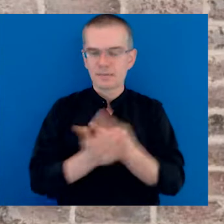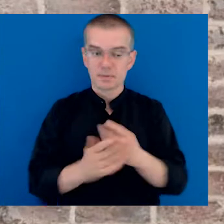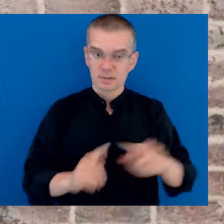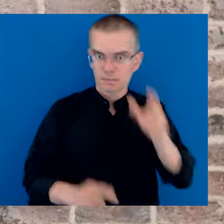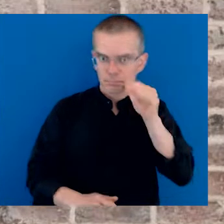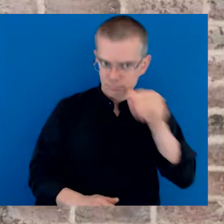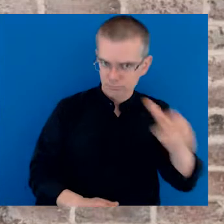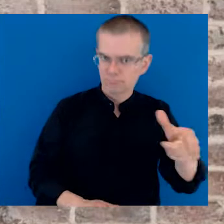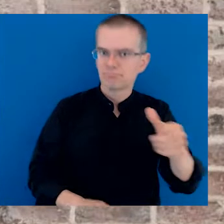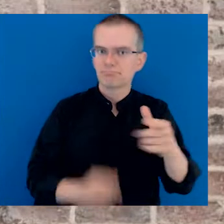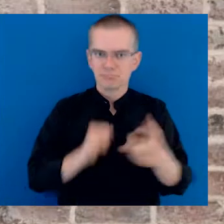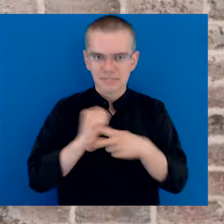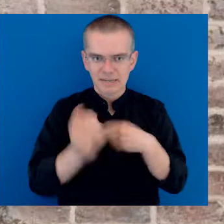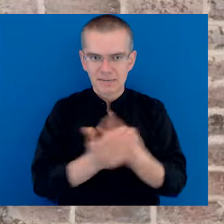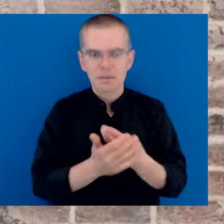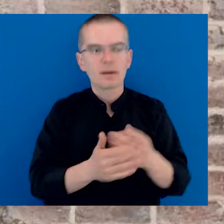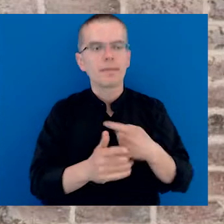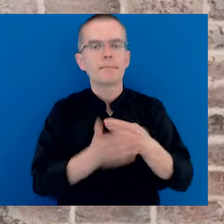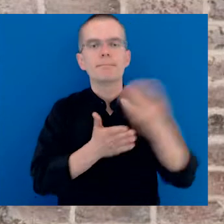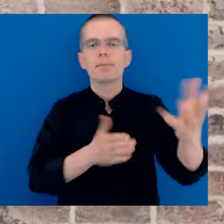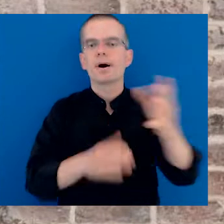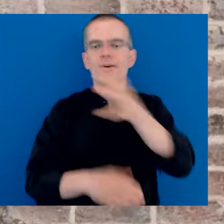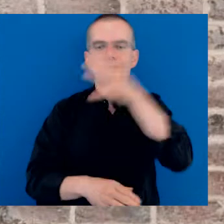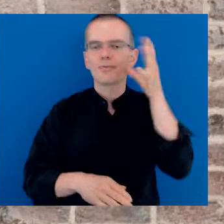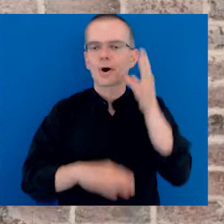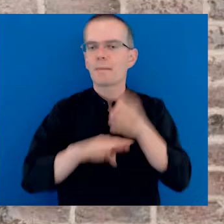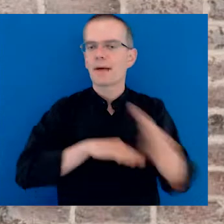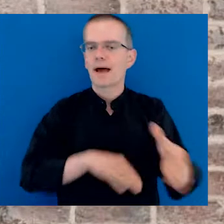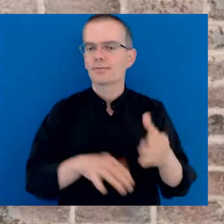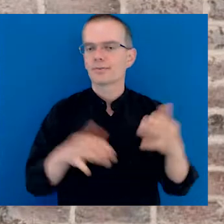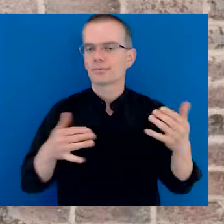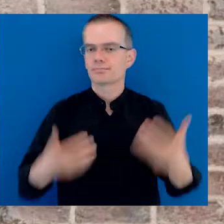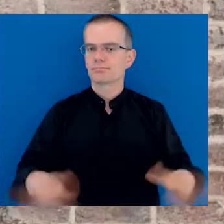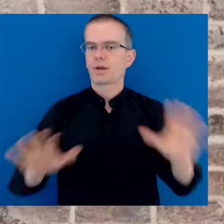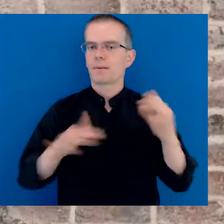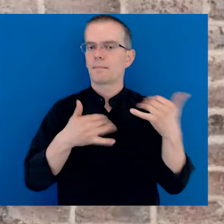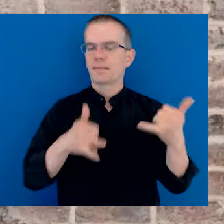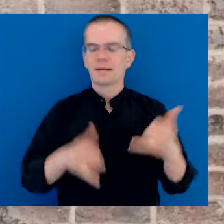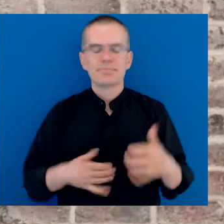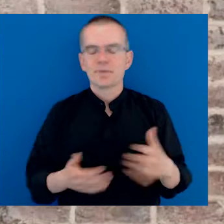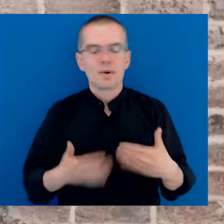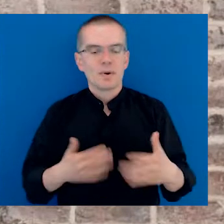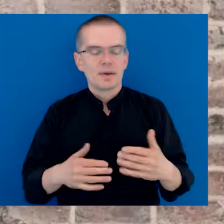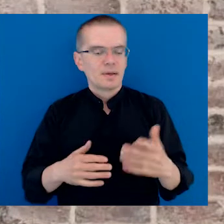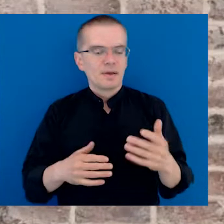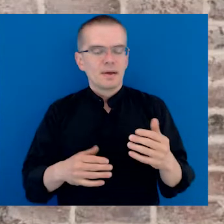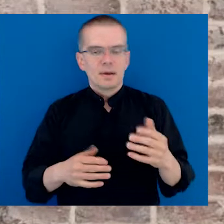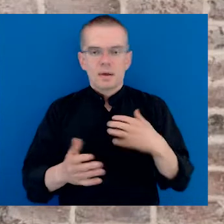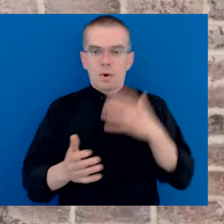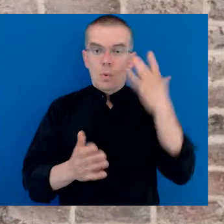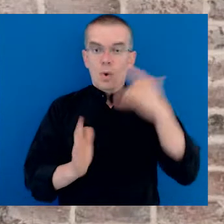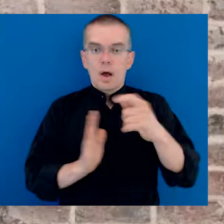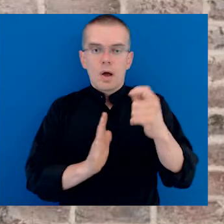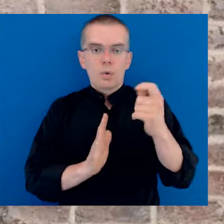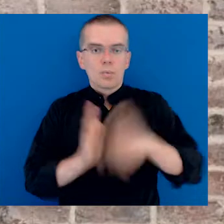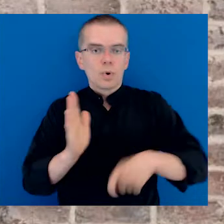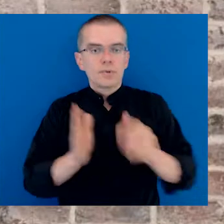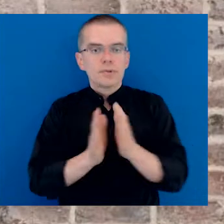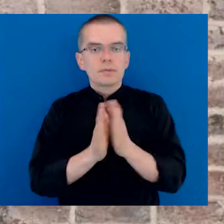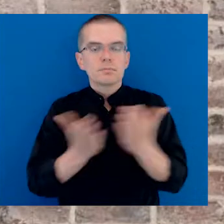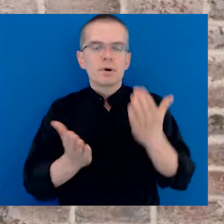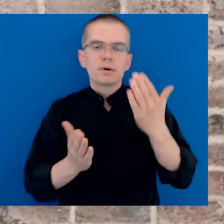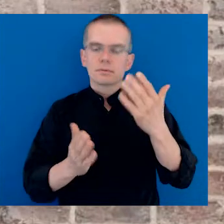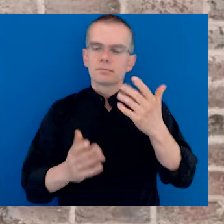I mean, he really broke down barriers. I wrote this to fulfill the dream of my friend